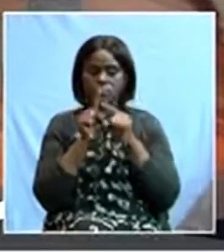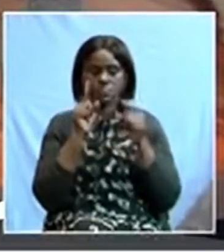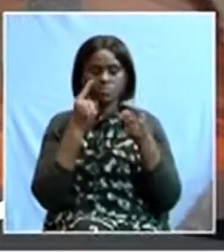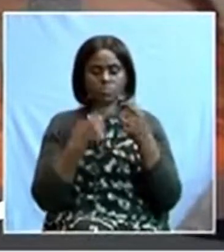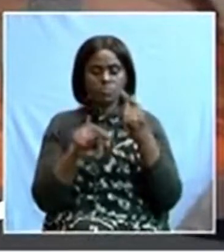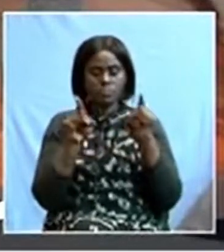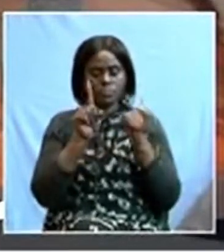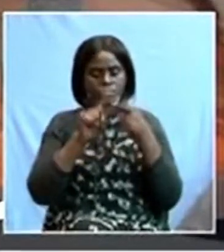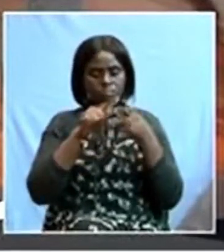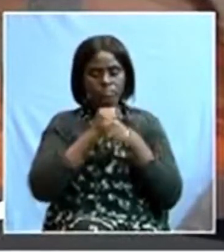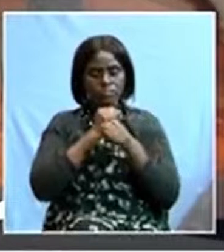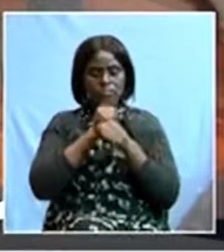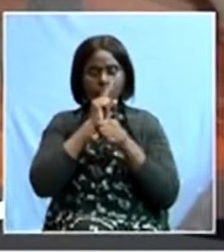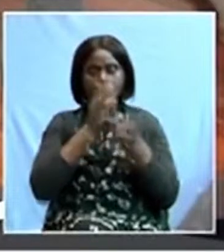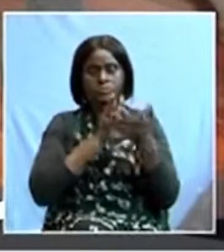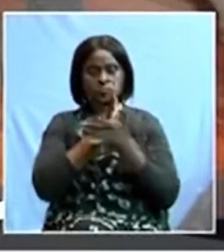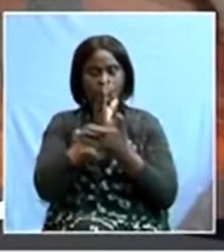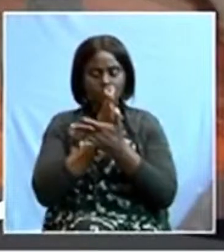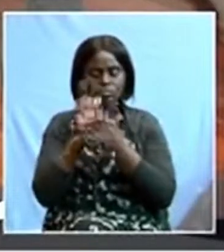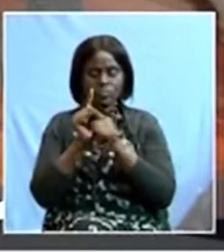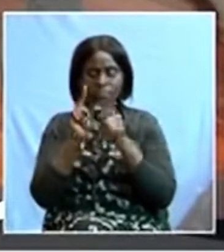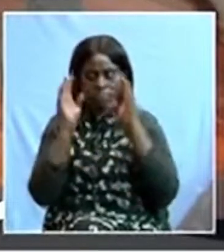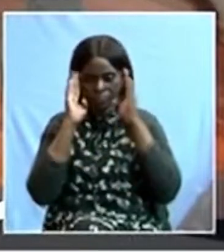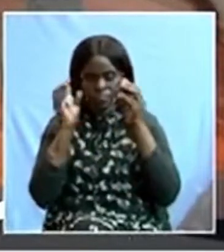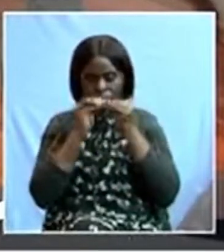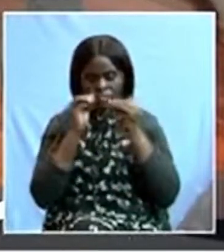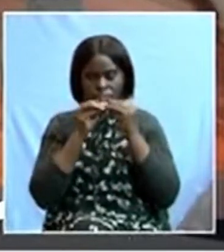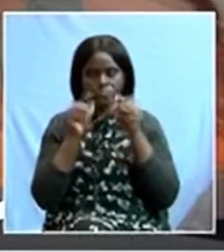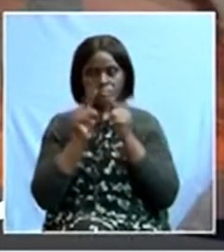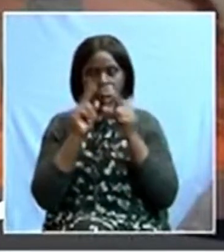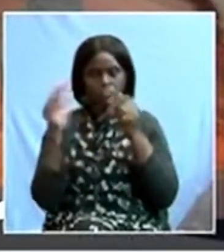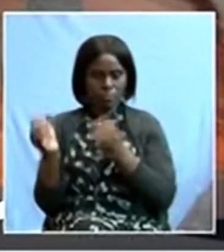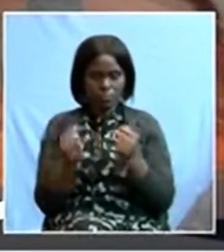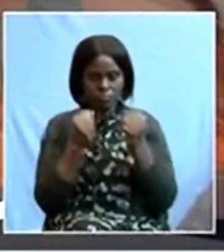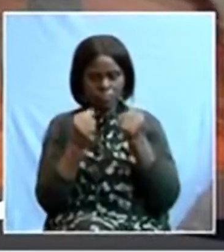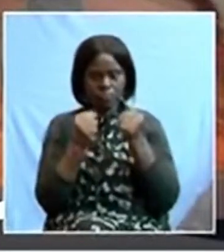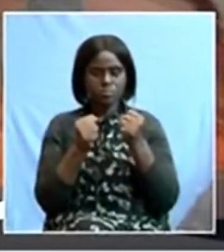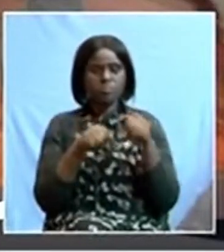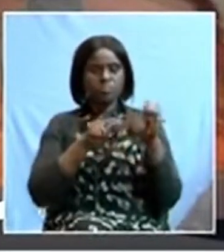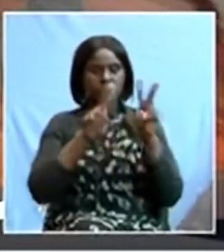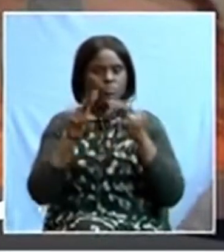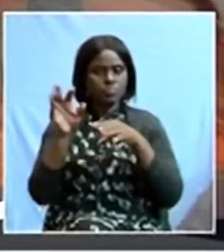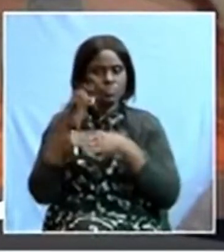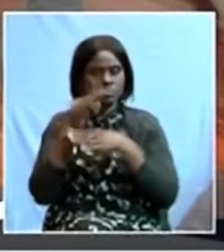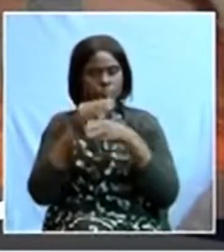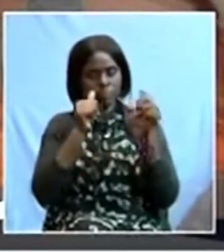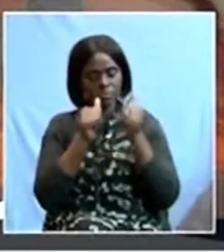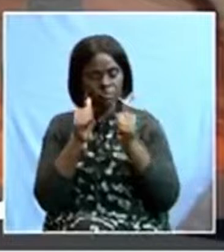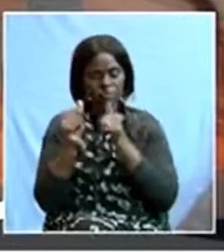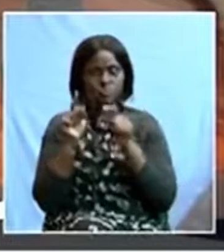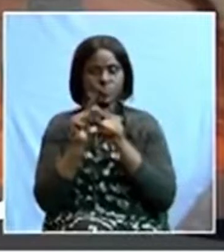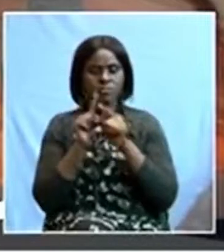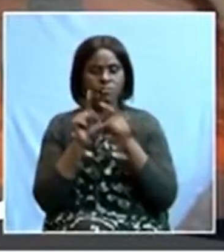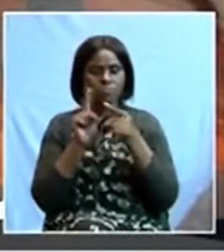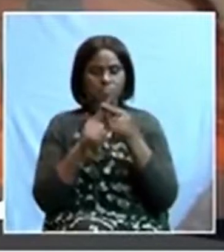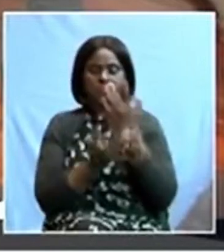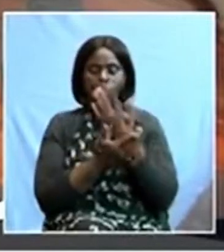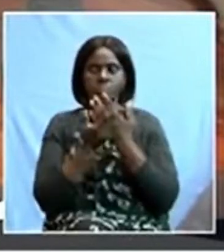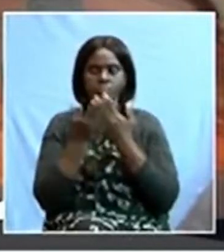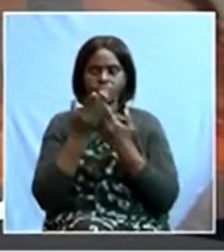ensure that correct database is attained as the council strengthens monitoring of the fishing activities to